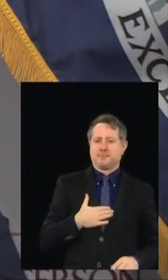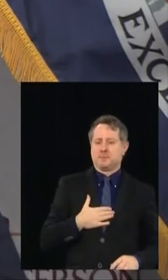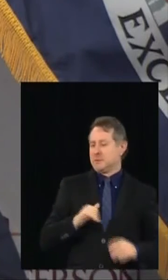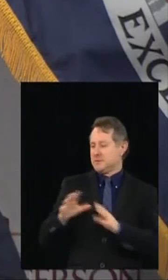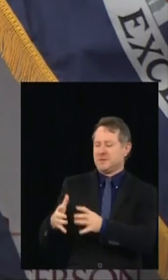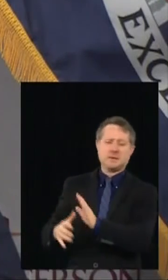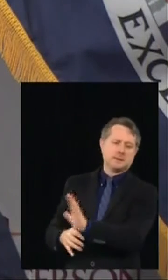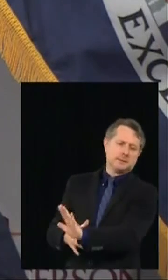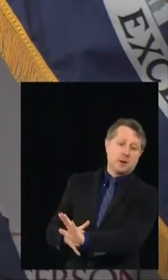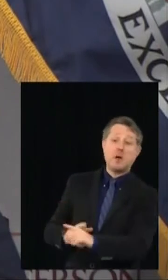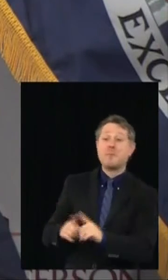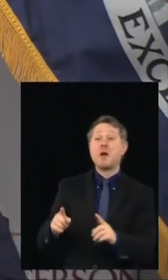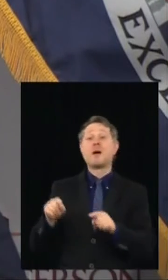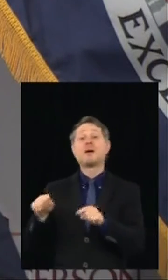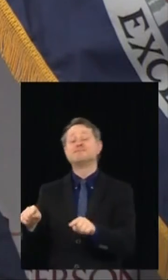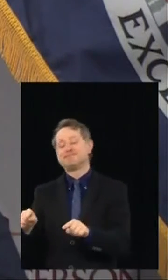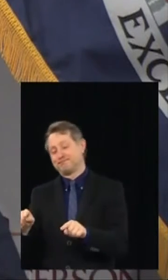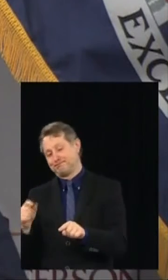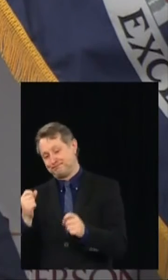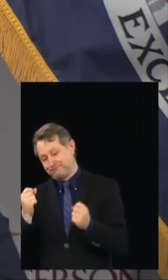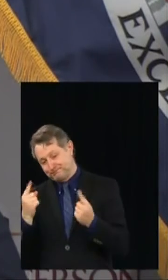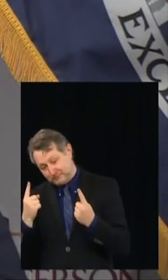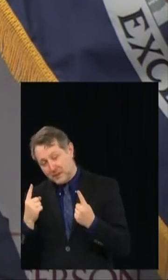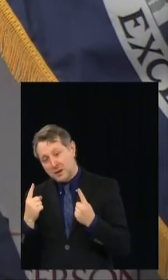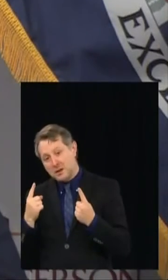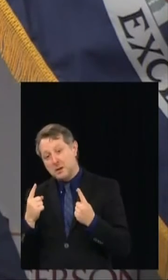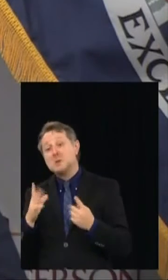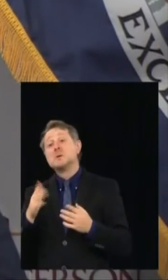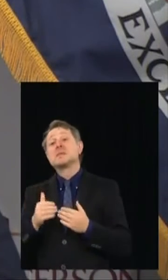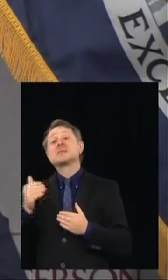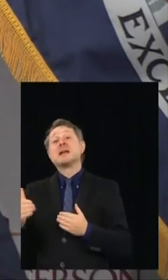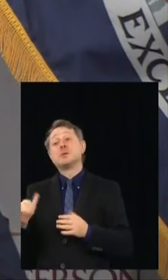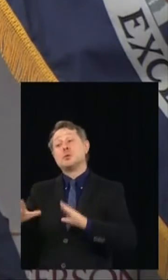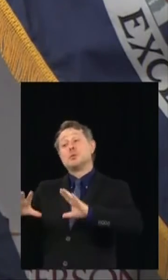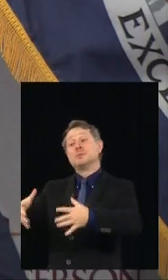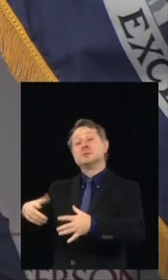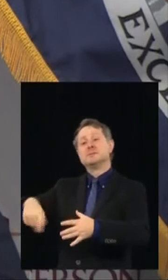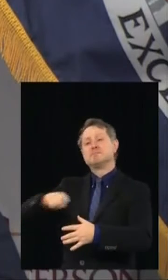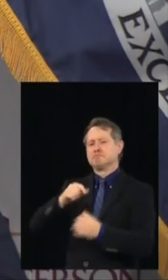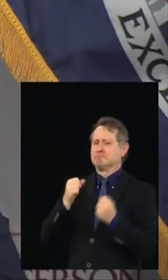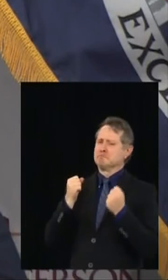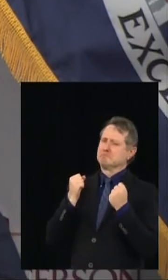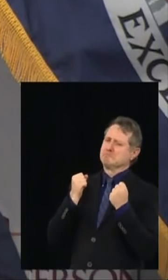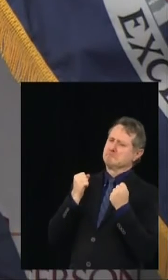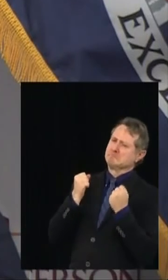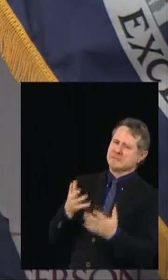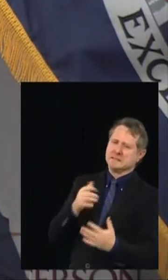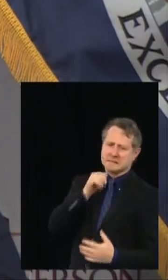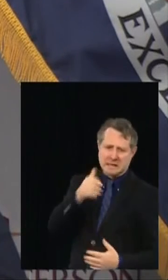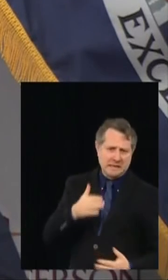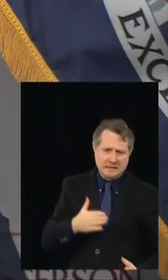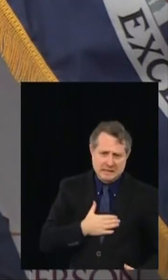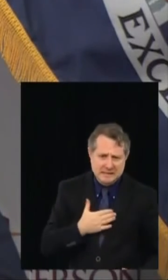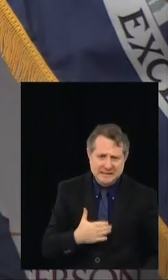family. The next group, I know many people are not happy